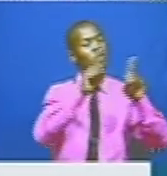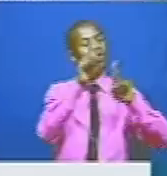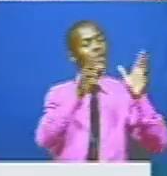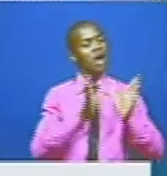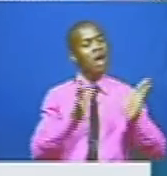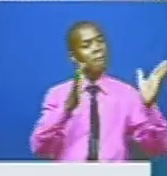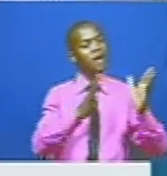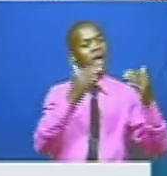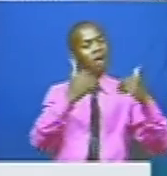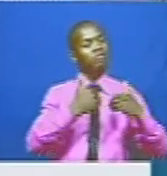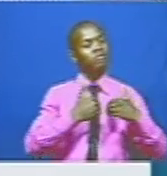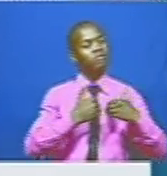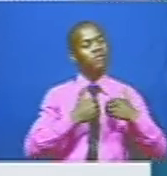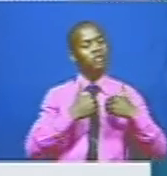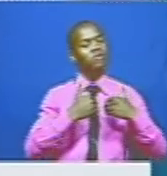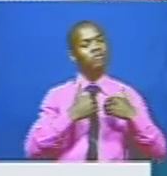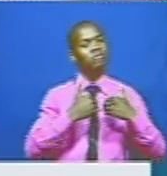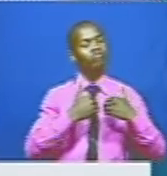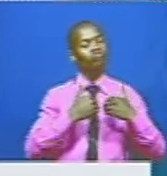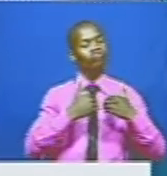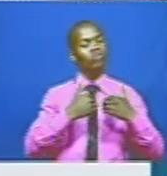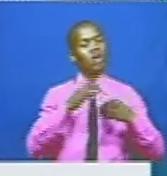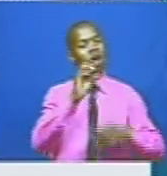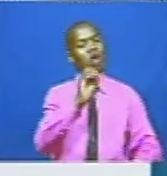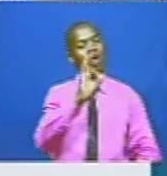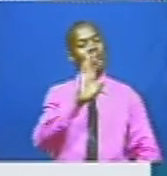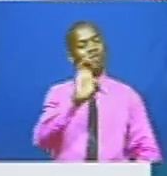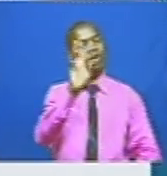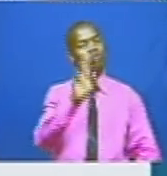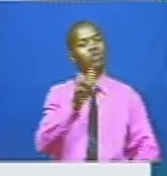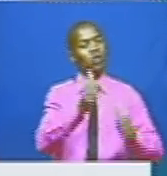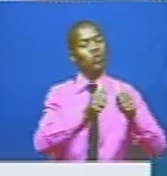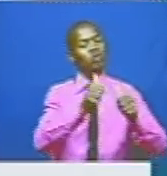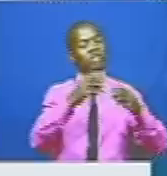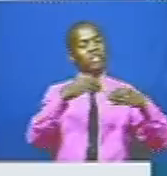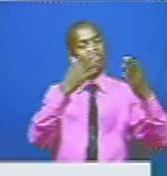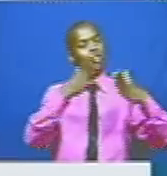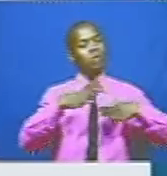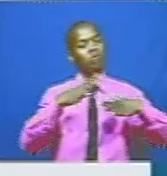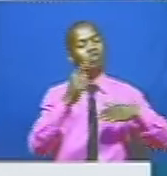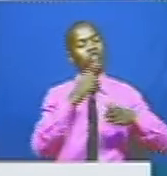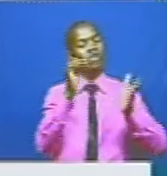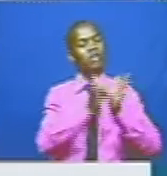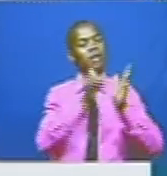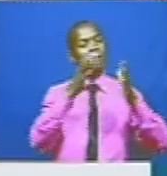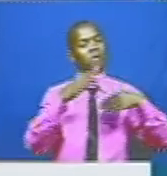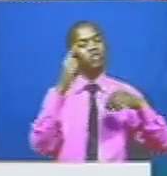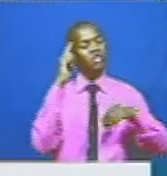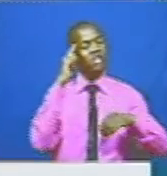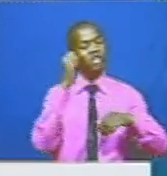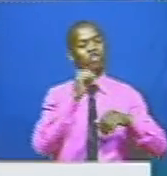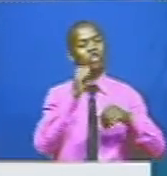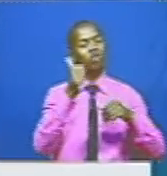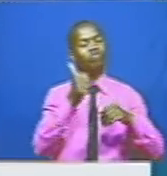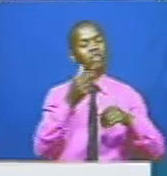are offers that they give their clients, mm-hmm. so that now someone maybe thinks that it is now cheaper. What